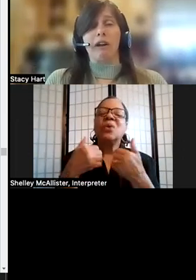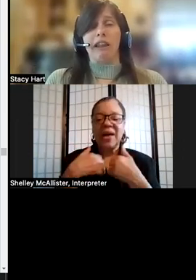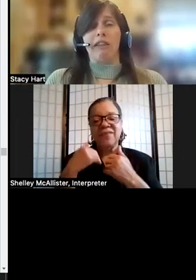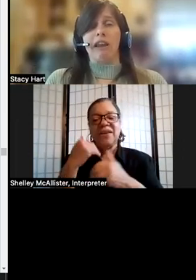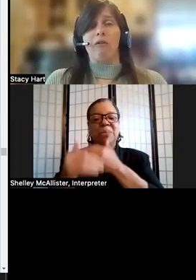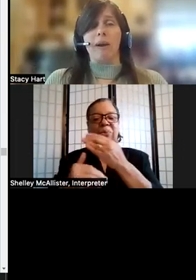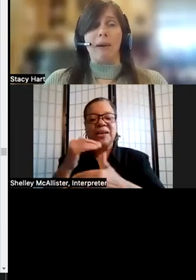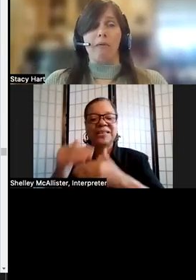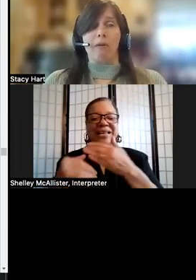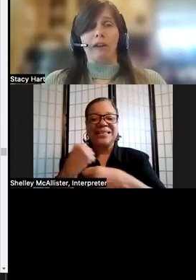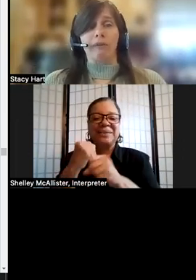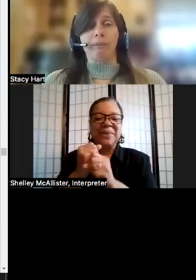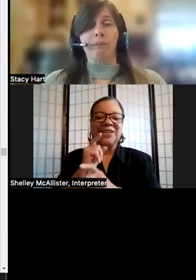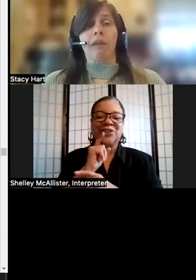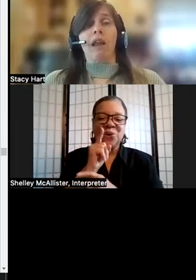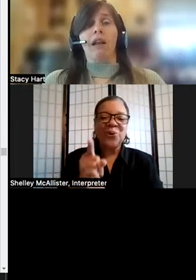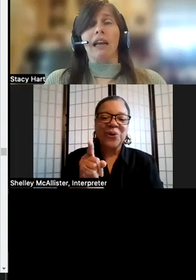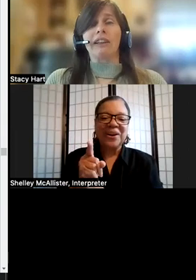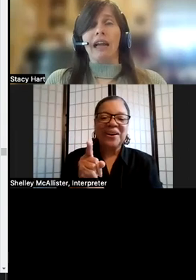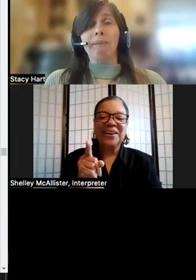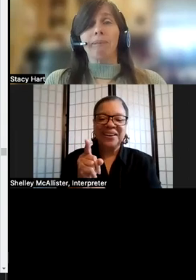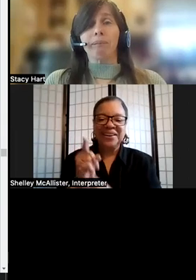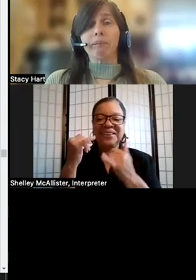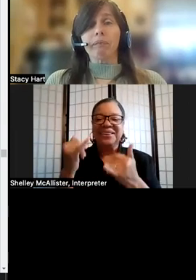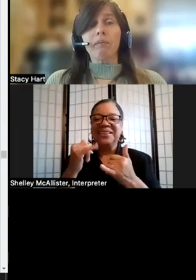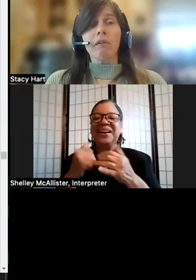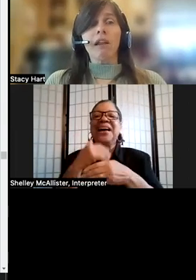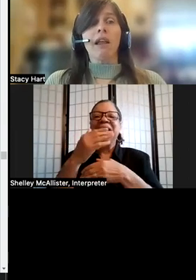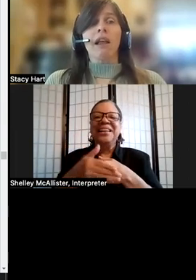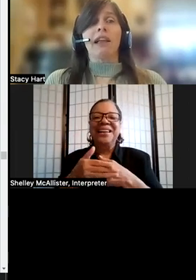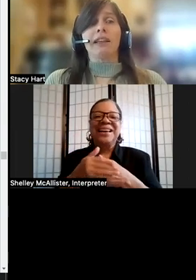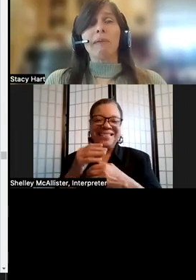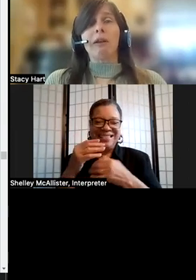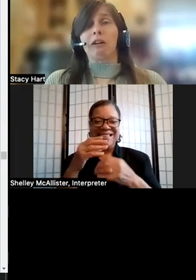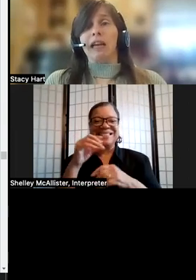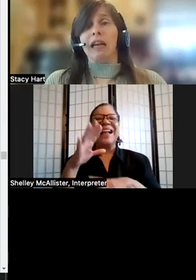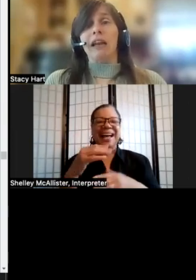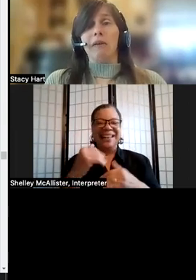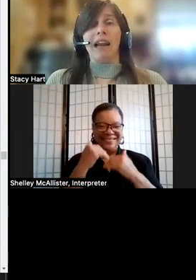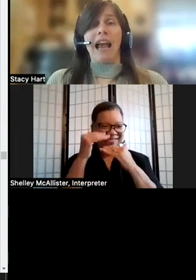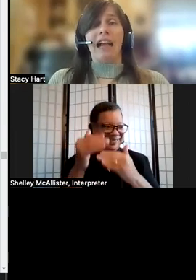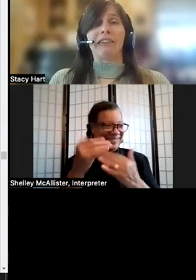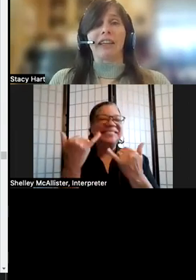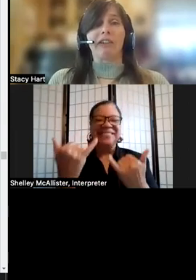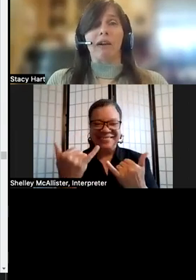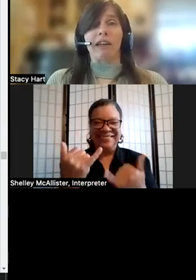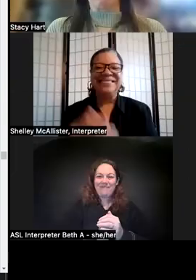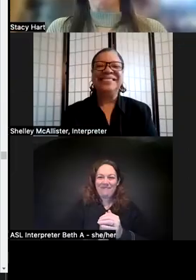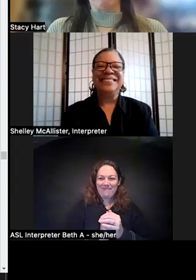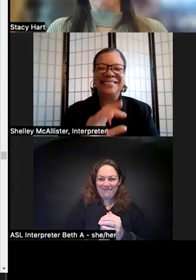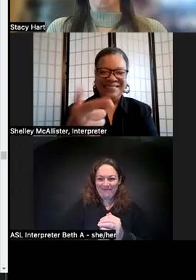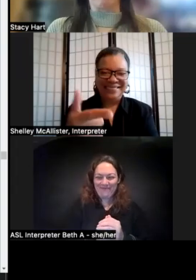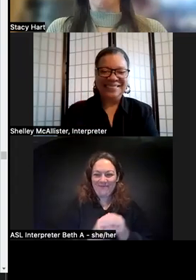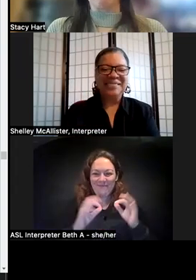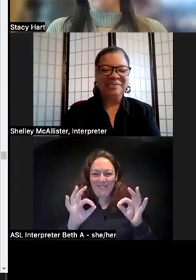to make sure that the equipment works. Next slide. Similarly, you want to ask these